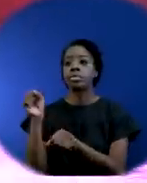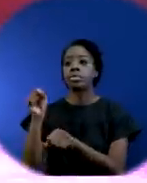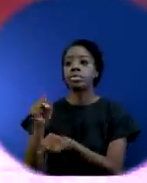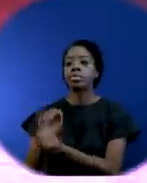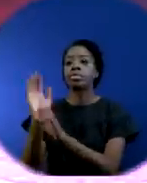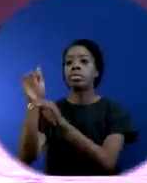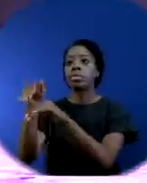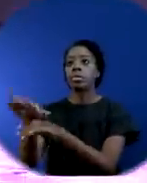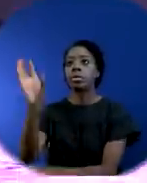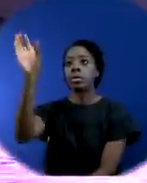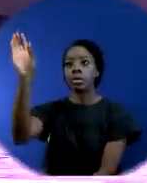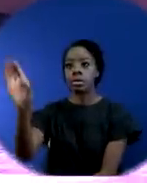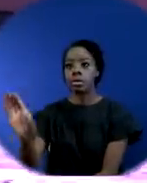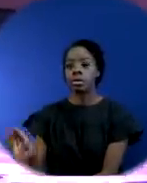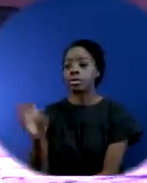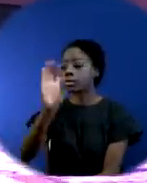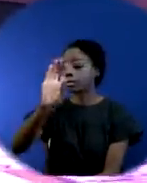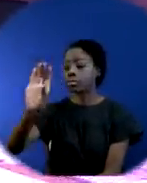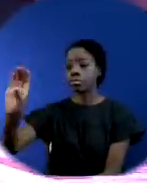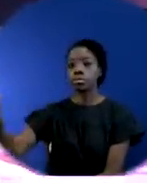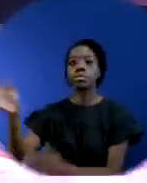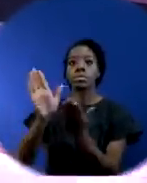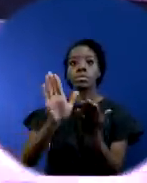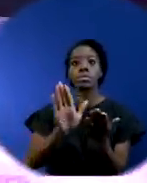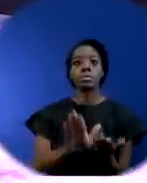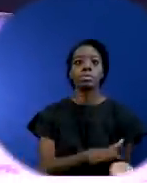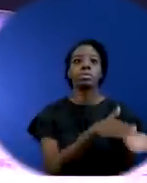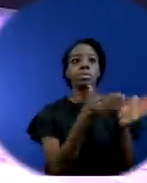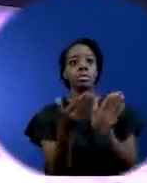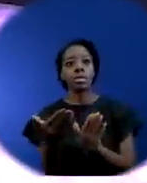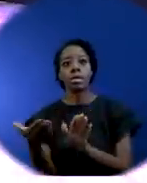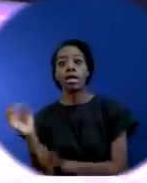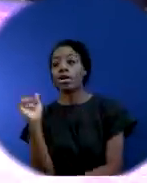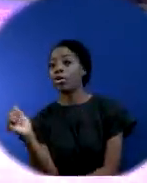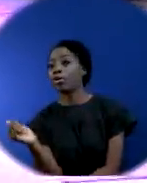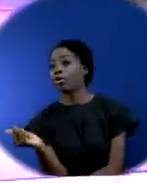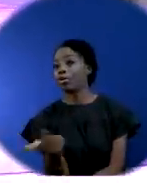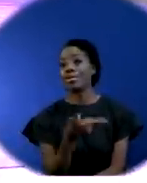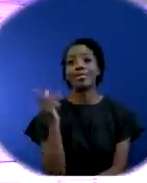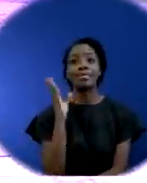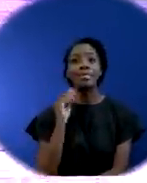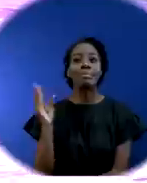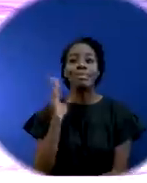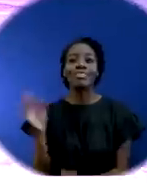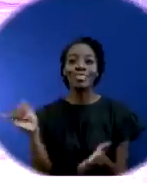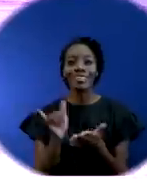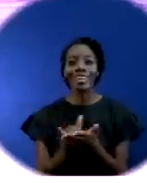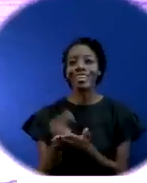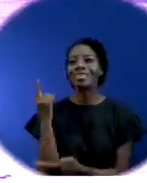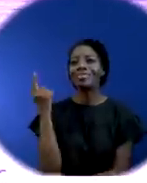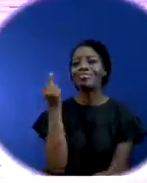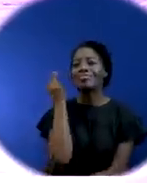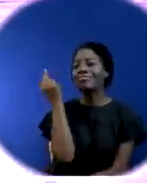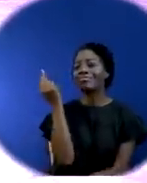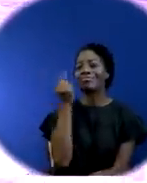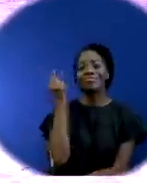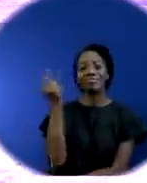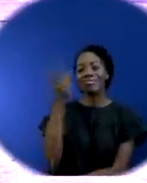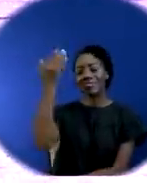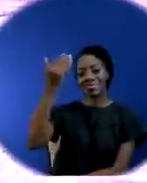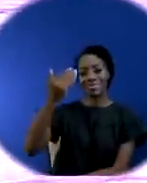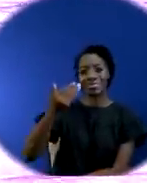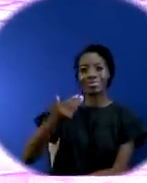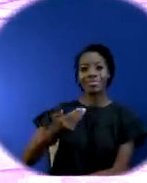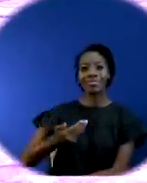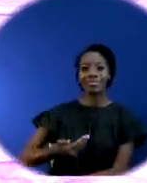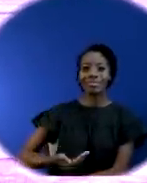him to a cross to die, and all of the while he was thinking of